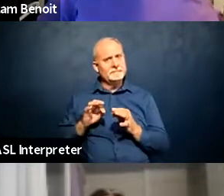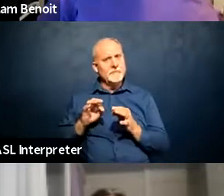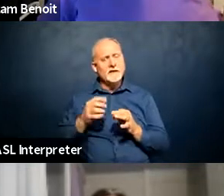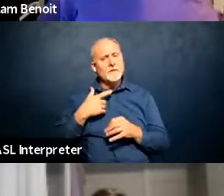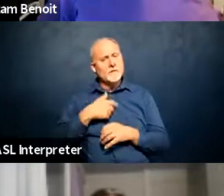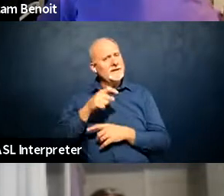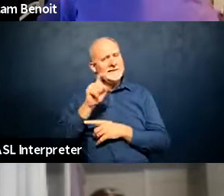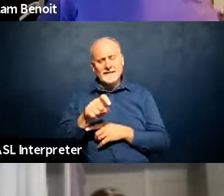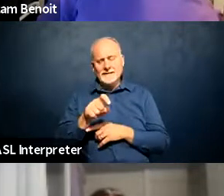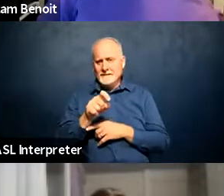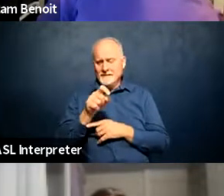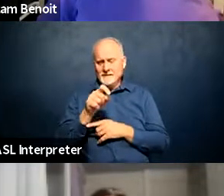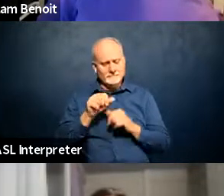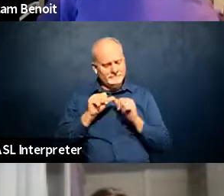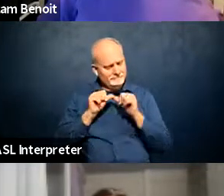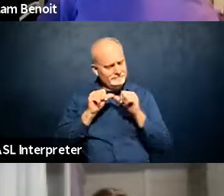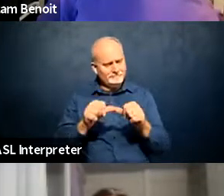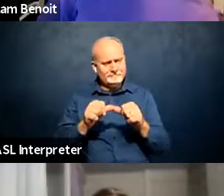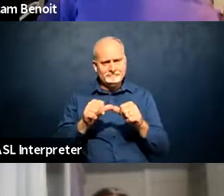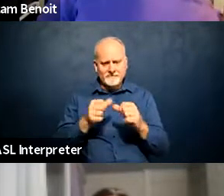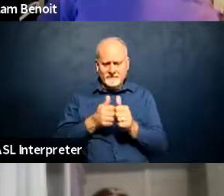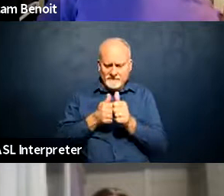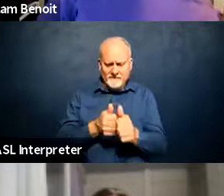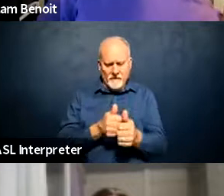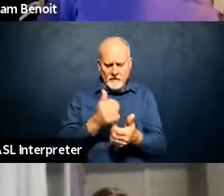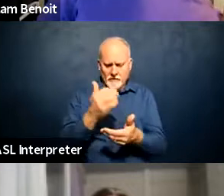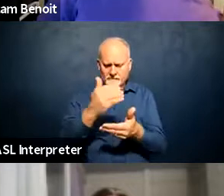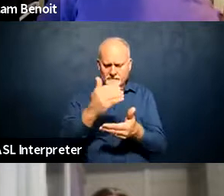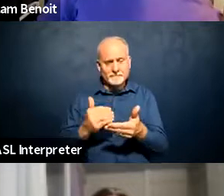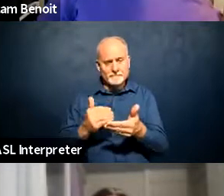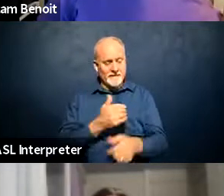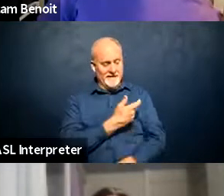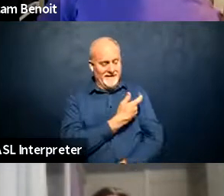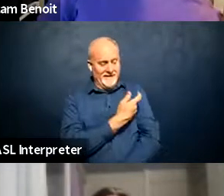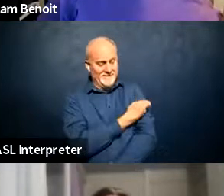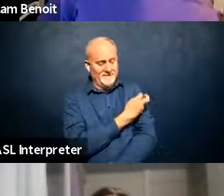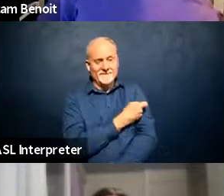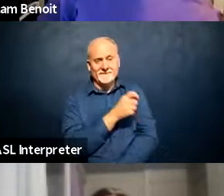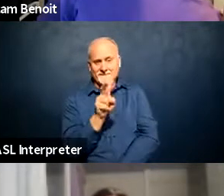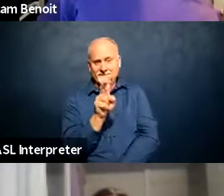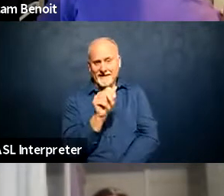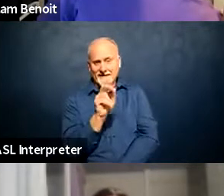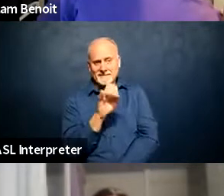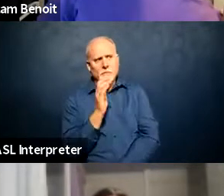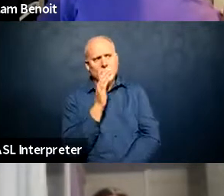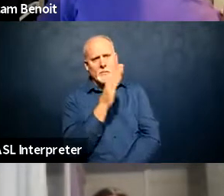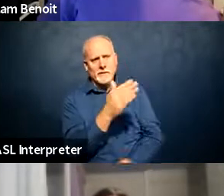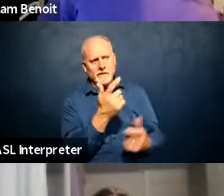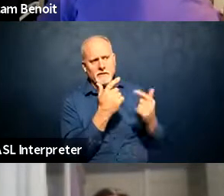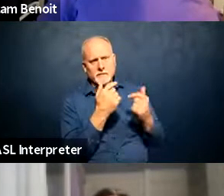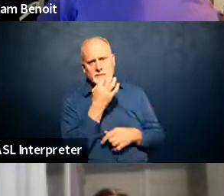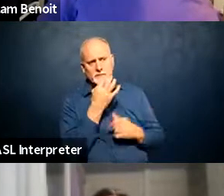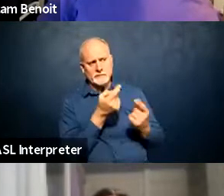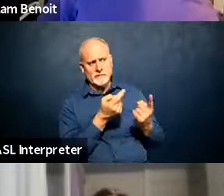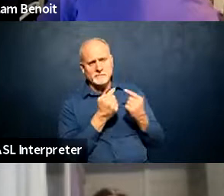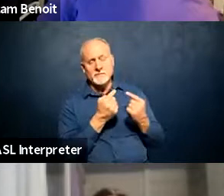to be vigilant. Although there is a vaccine vaccines are coming forward, the risk of people getting